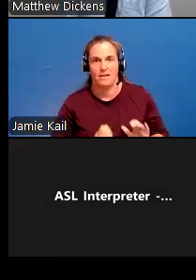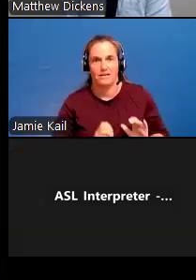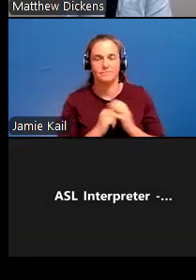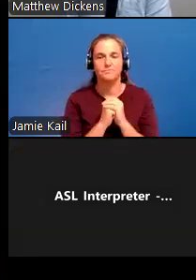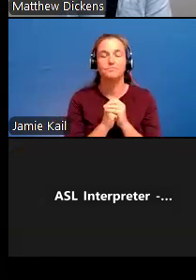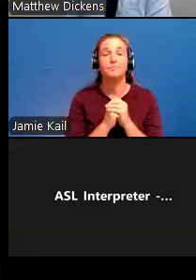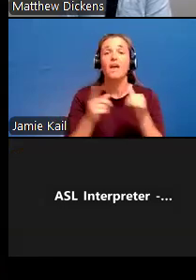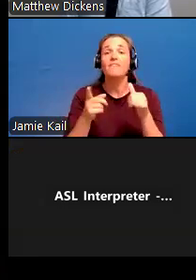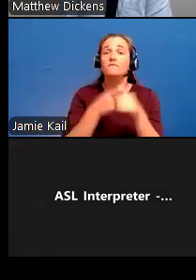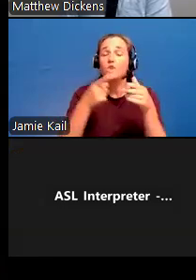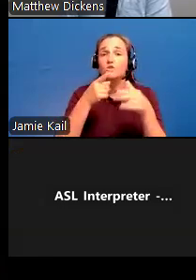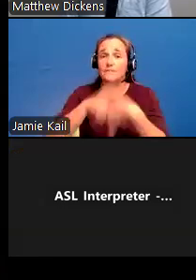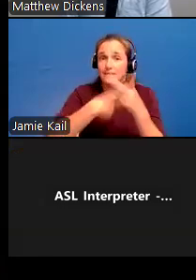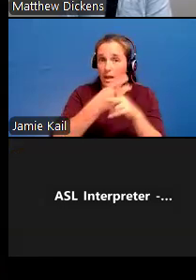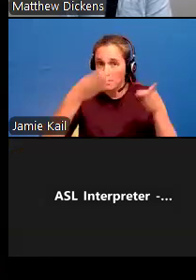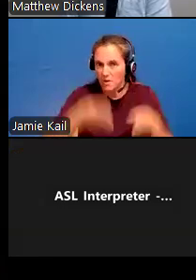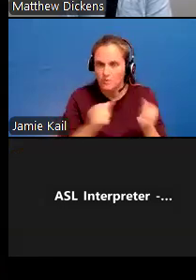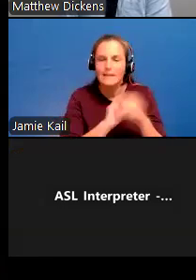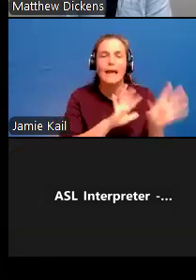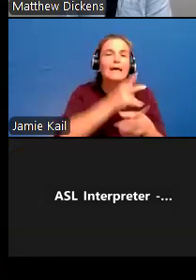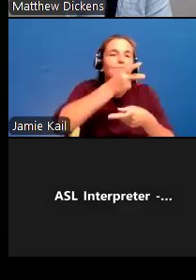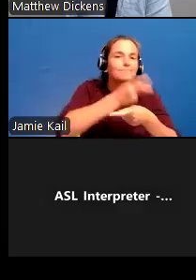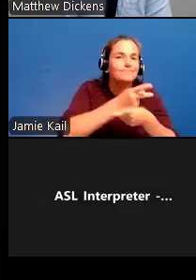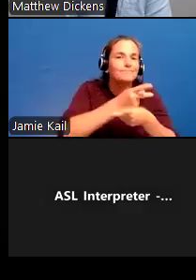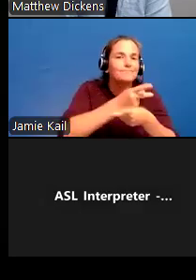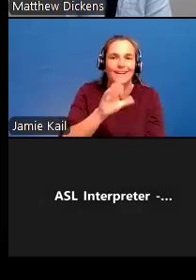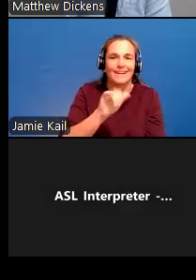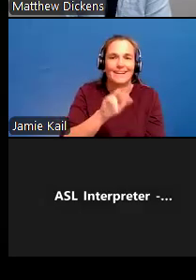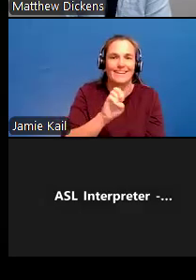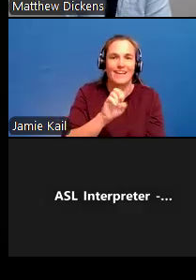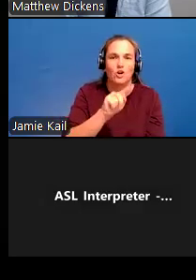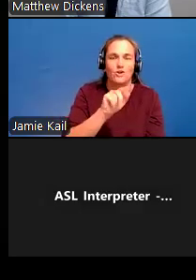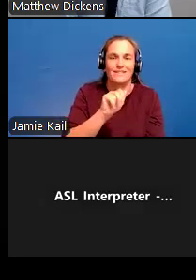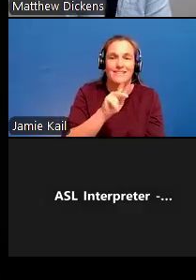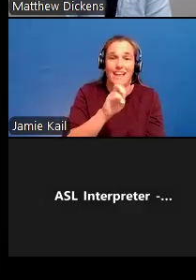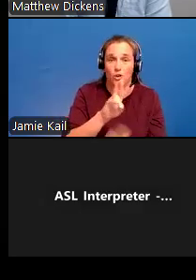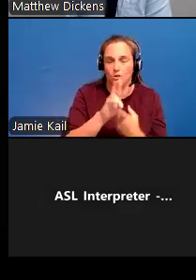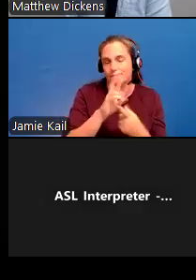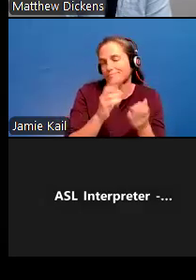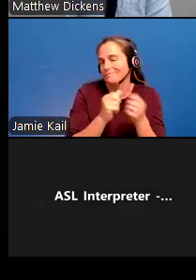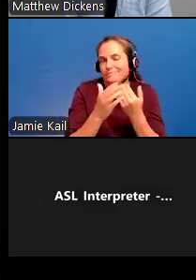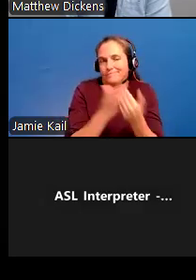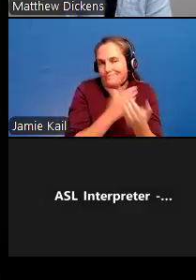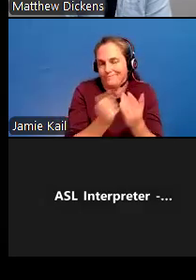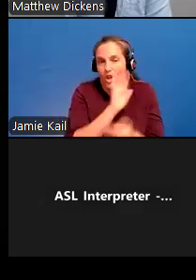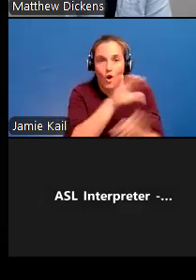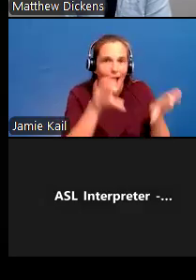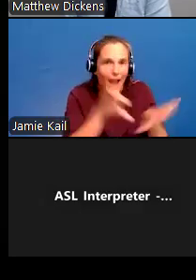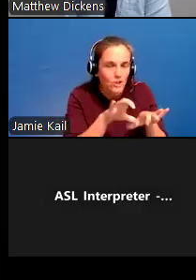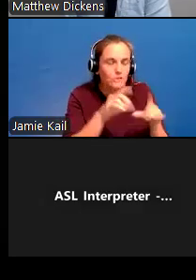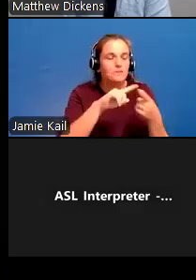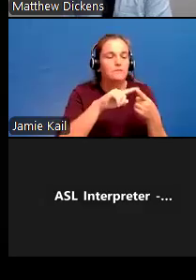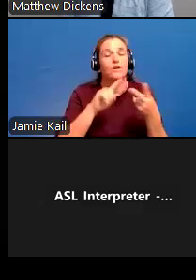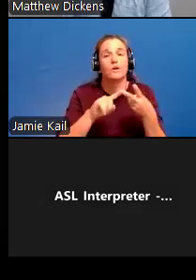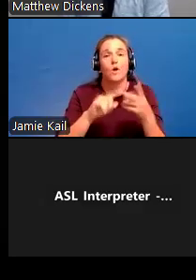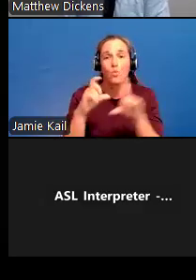the first type of alleged perpetrator is a caretaker. And a caretaker is a person who, by their actions, words, or course of